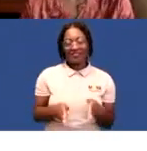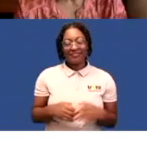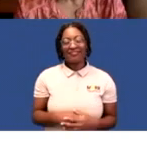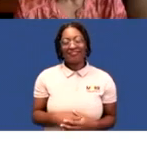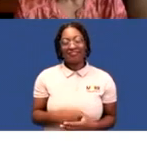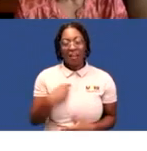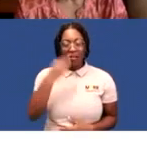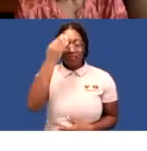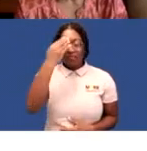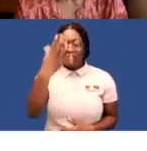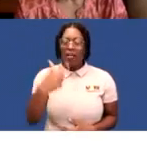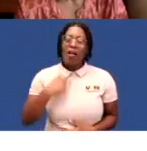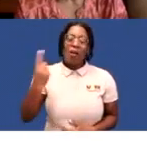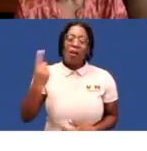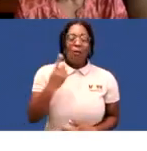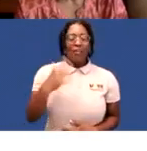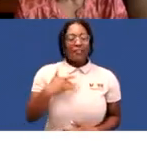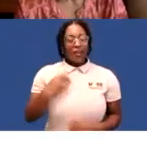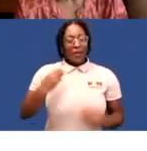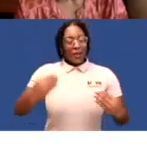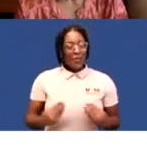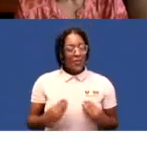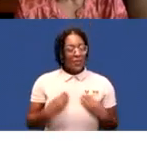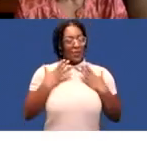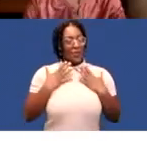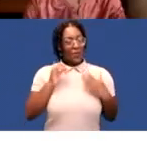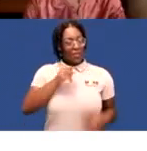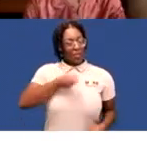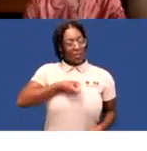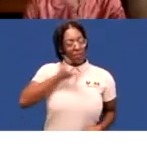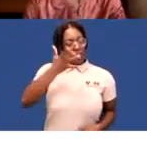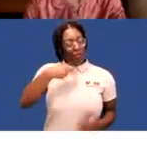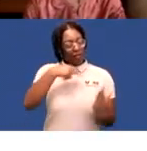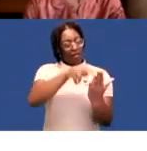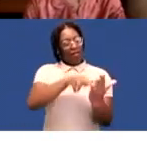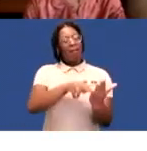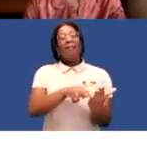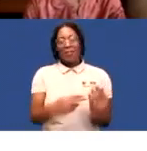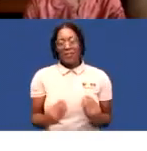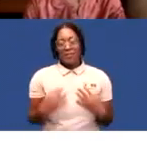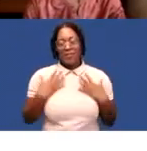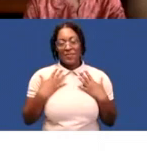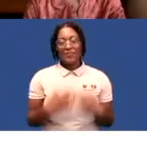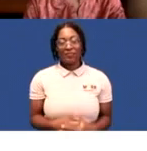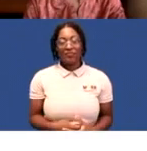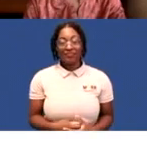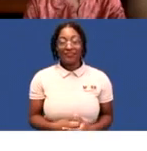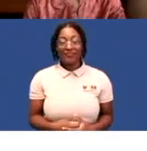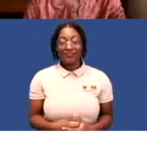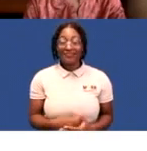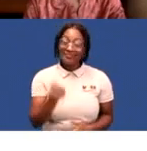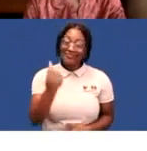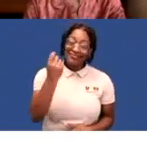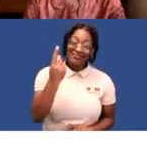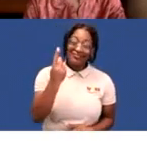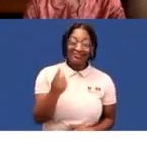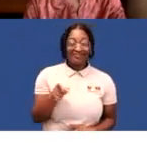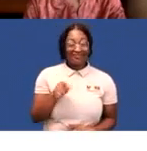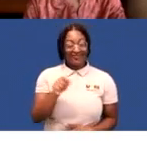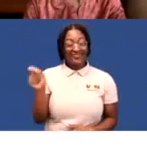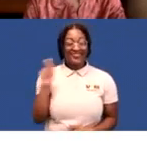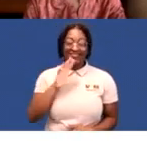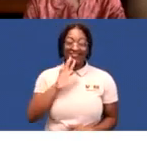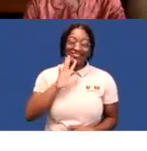talk to the students about the metaphors in Langston Hughes' poem. It's hard to understand when you're 5 years old and the world is a literal